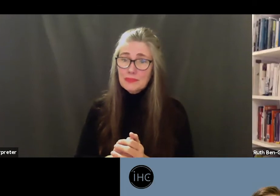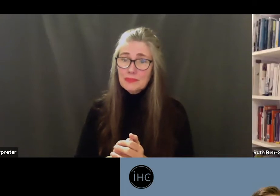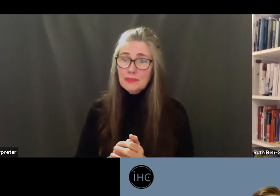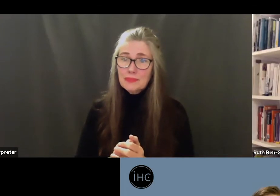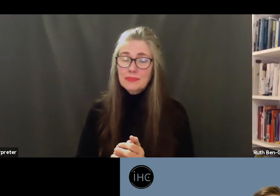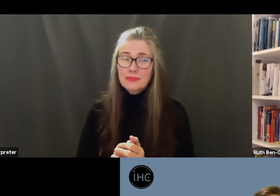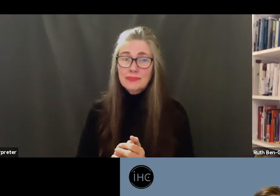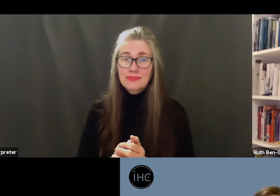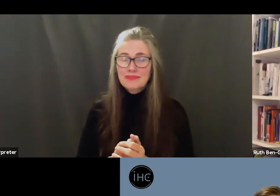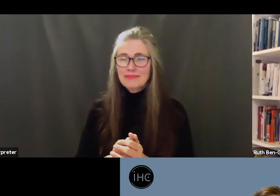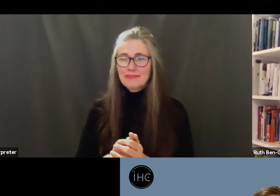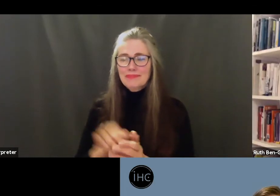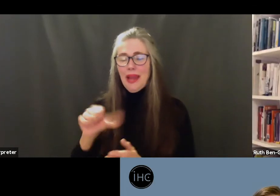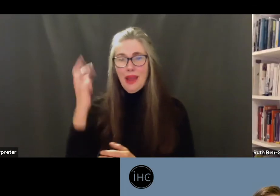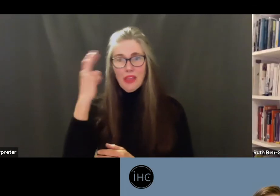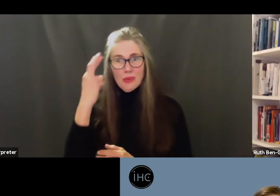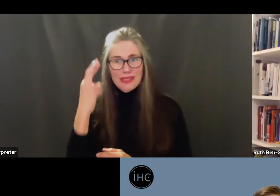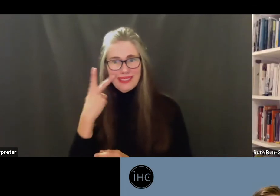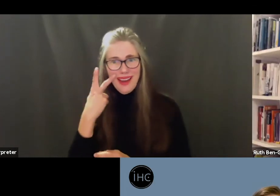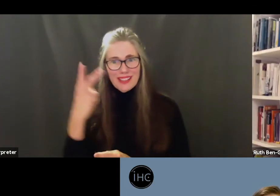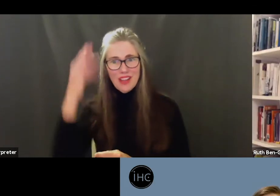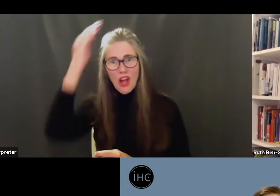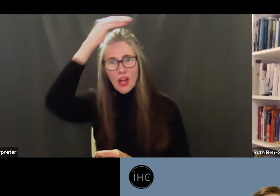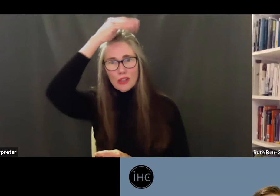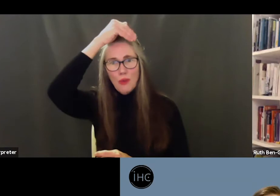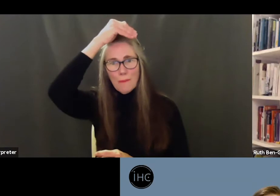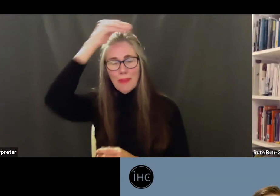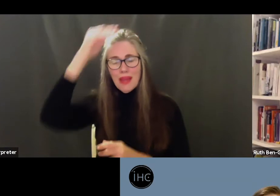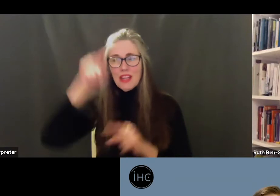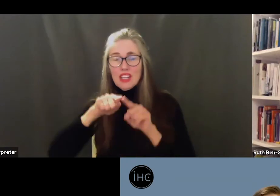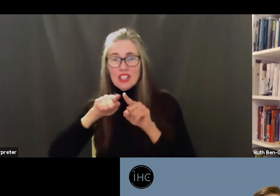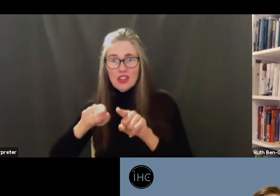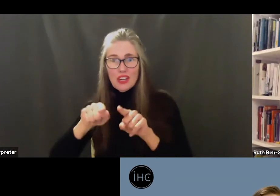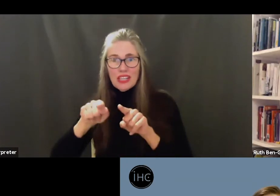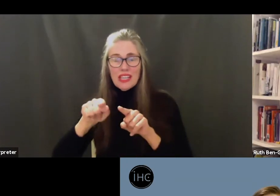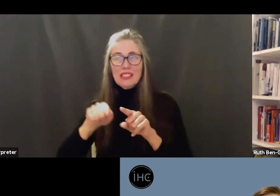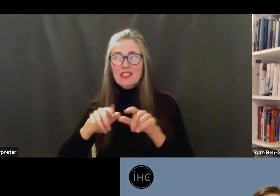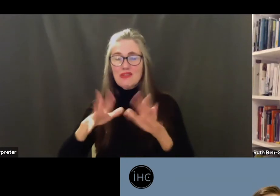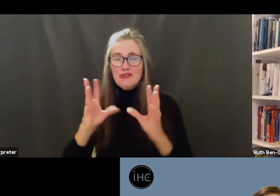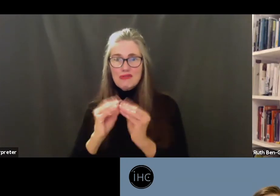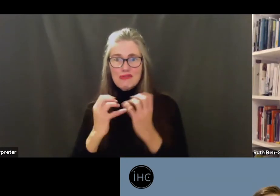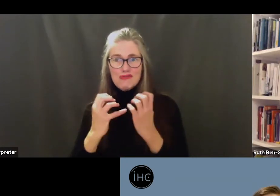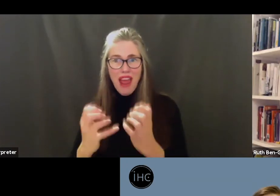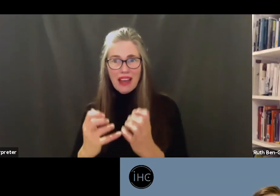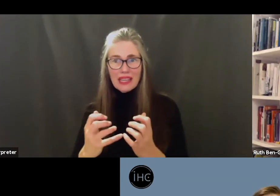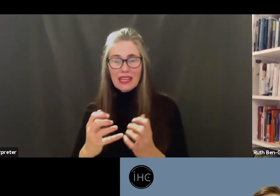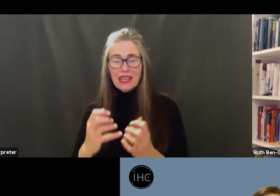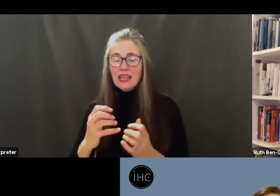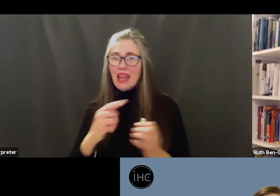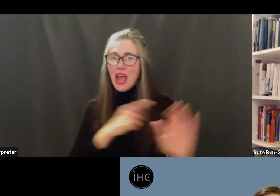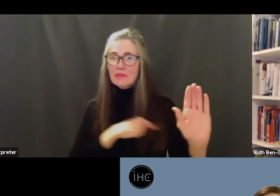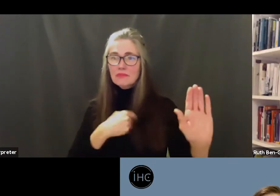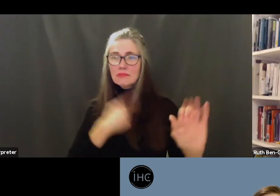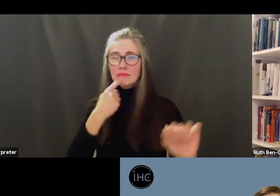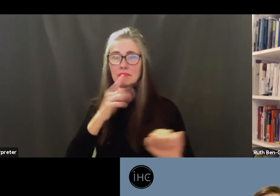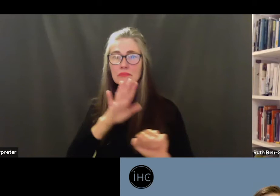saw Trump come on the scene giving his rallies and his loyalty oaths and retweeting neo-Nazi